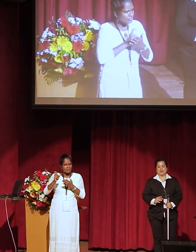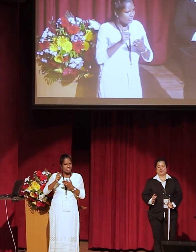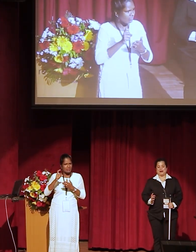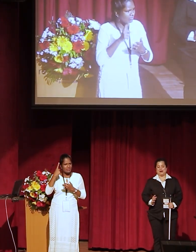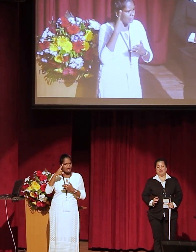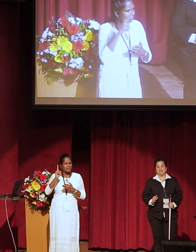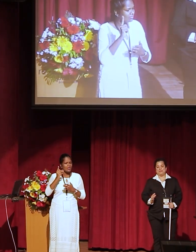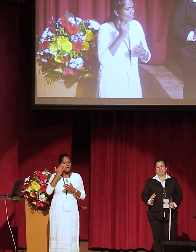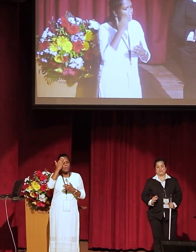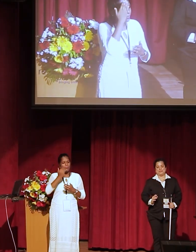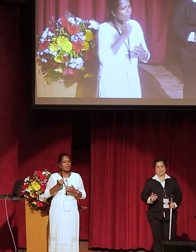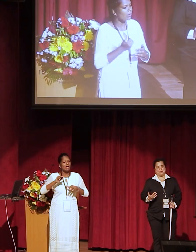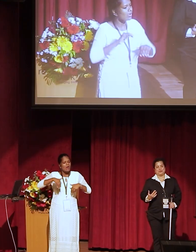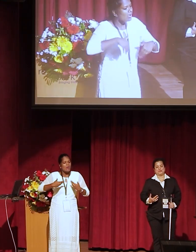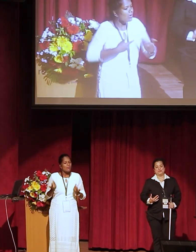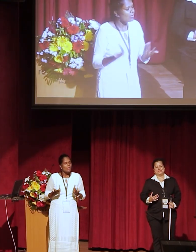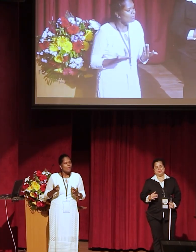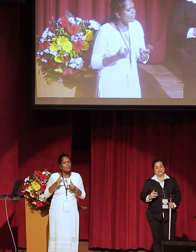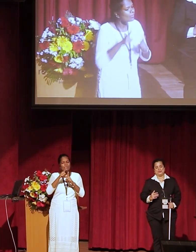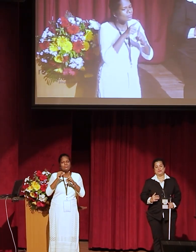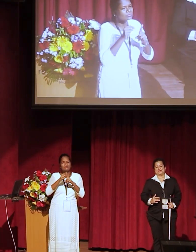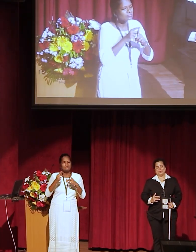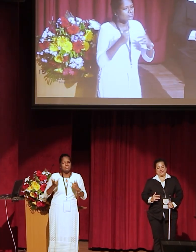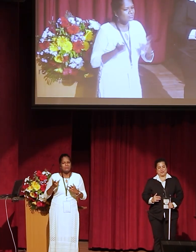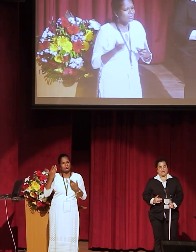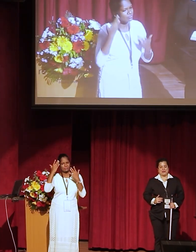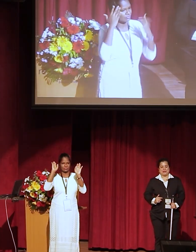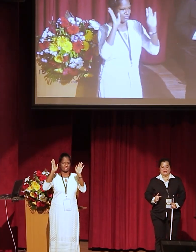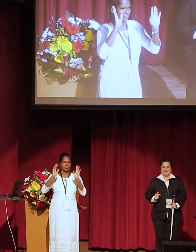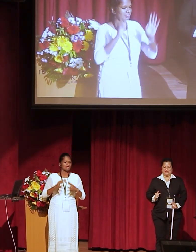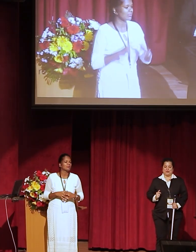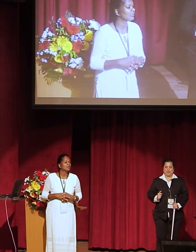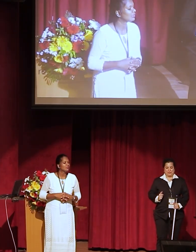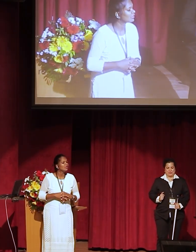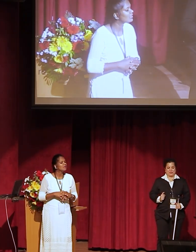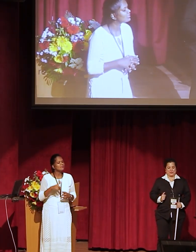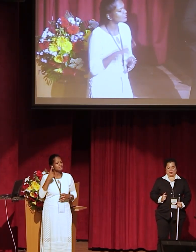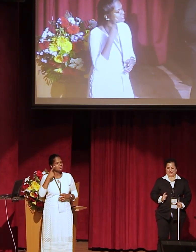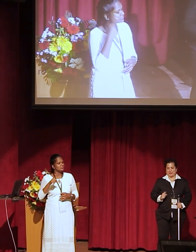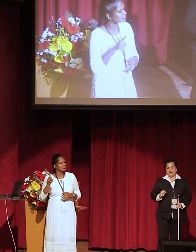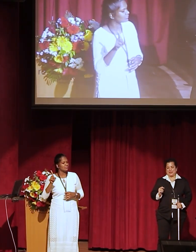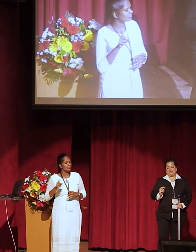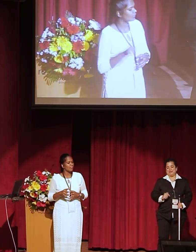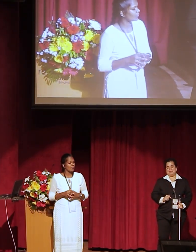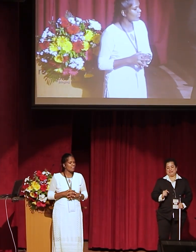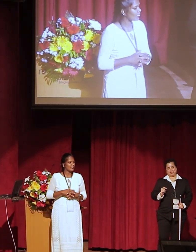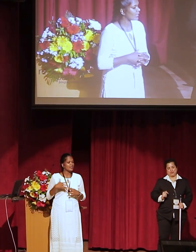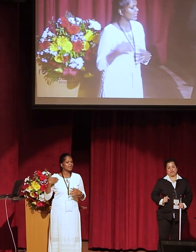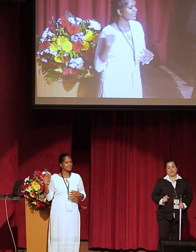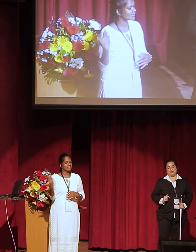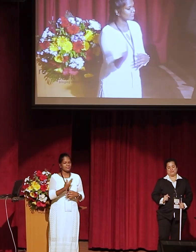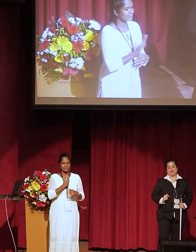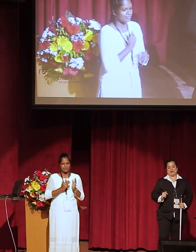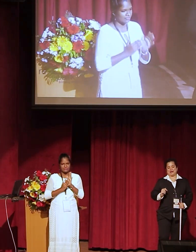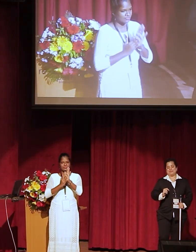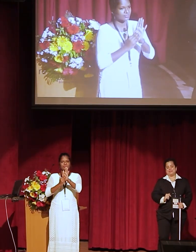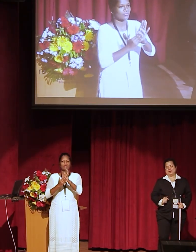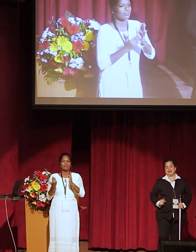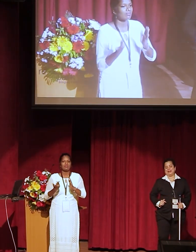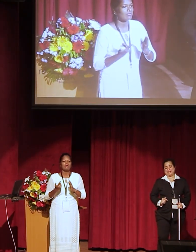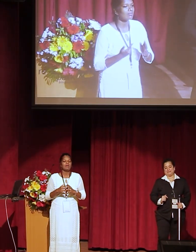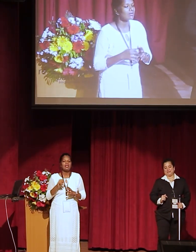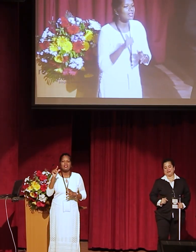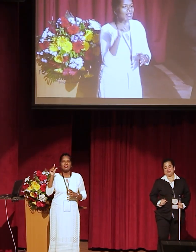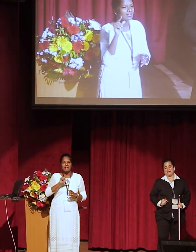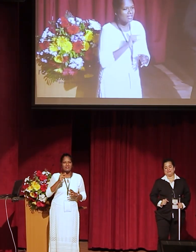of what, how, what to do? No. So, we will show you